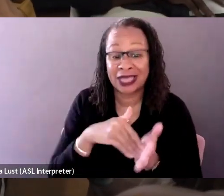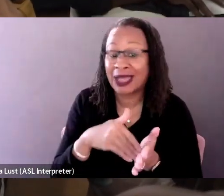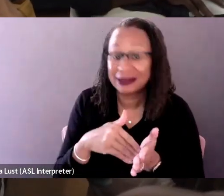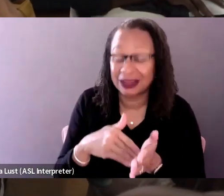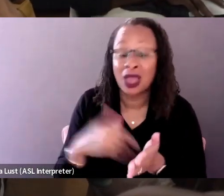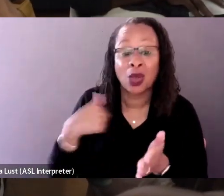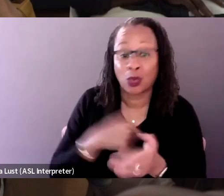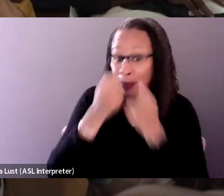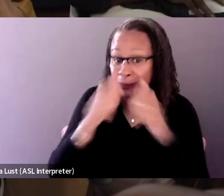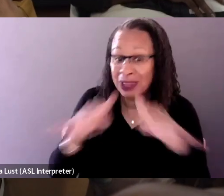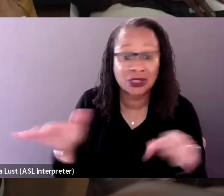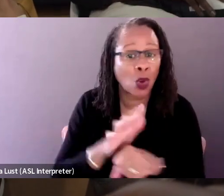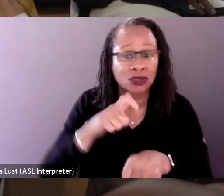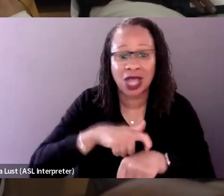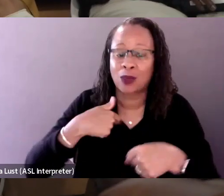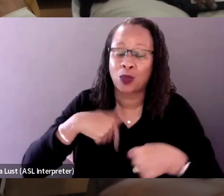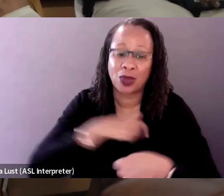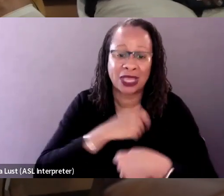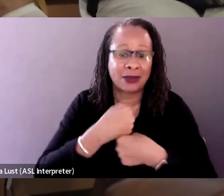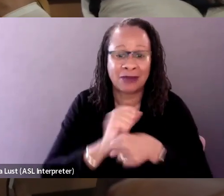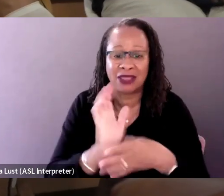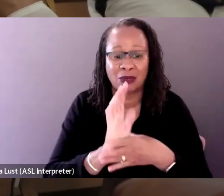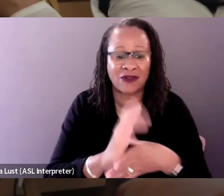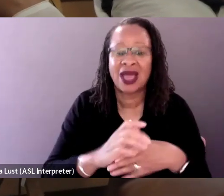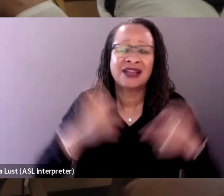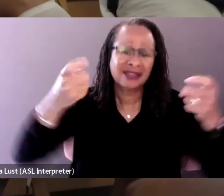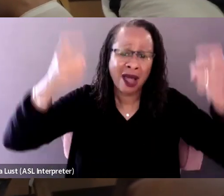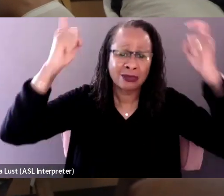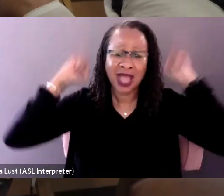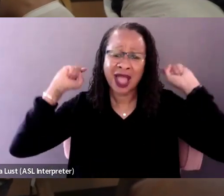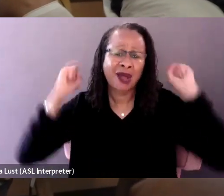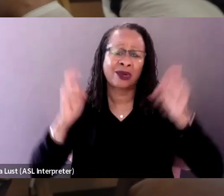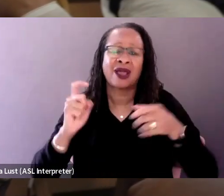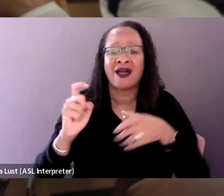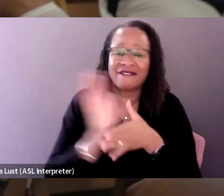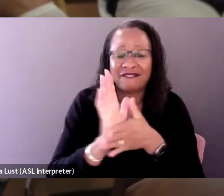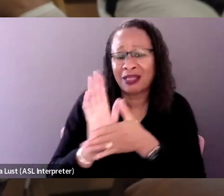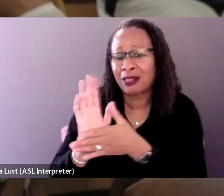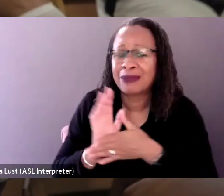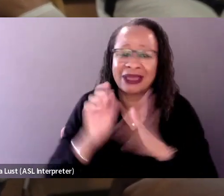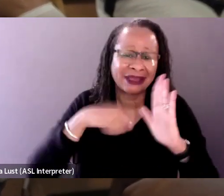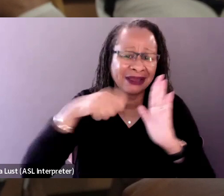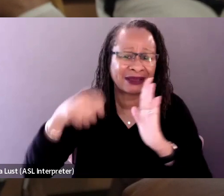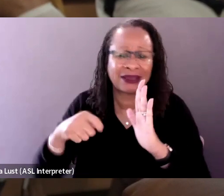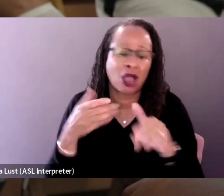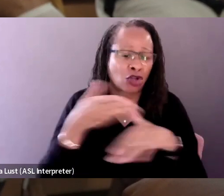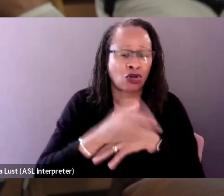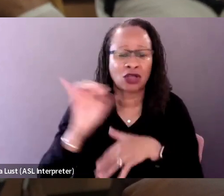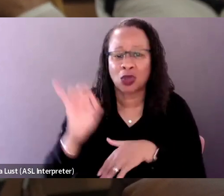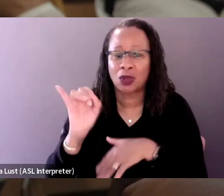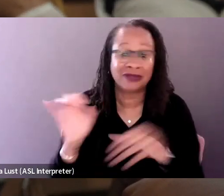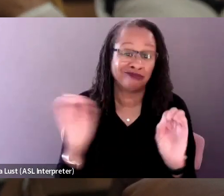whole time. Like top down, like filming, like everywhere, all across Oakland. Nothing happened. Like I think